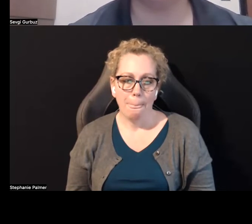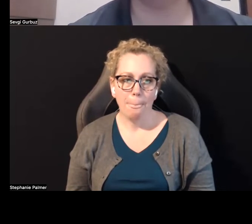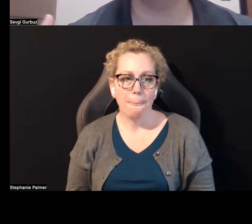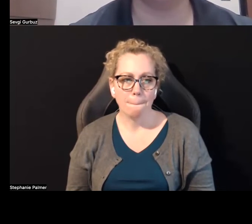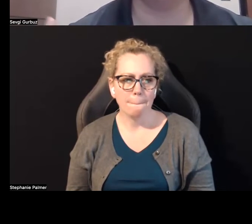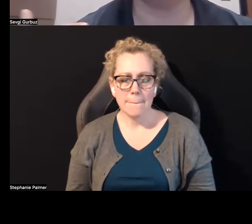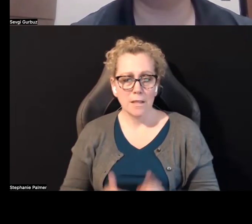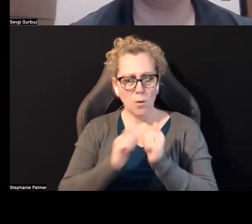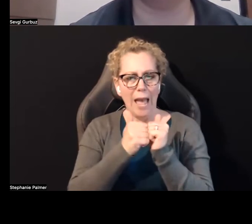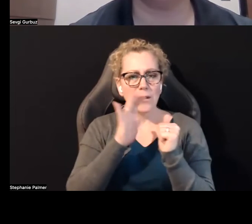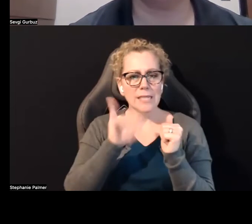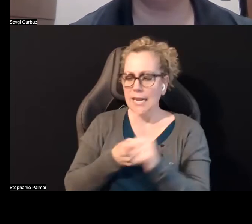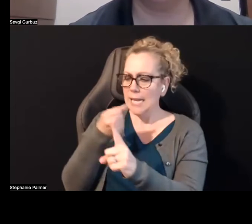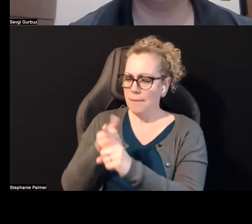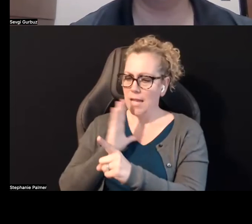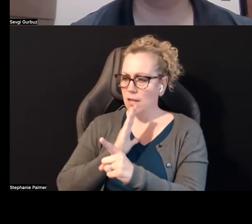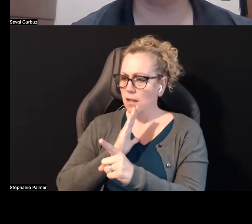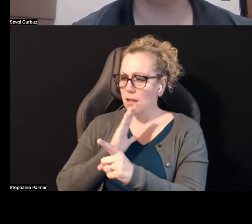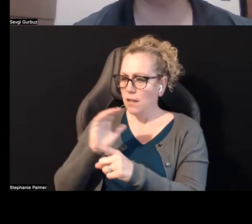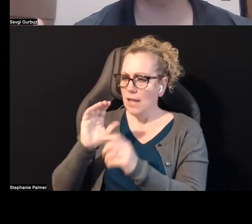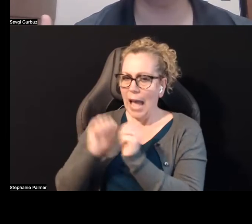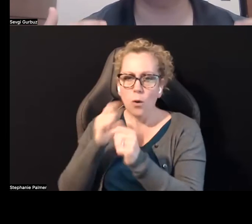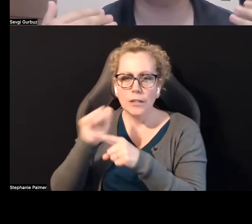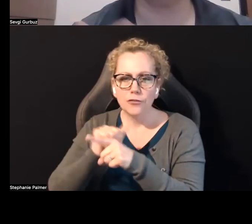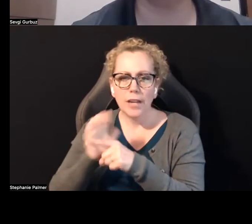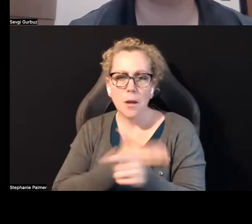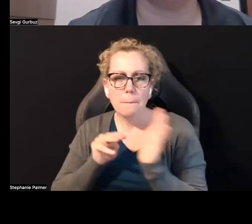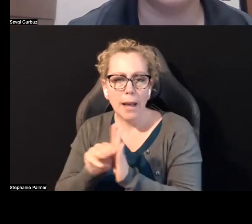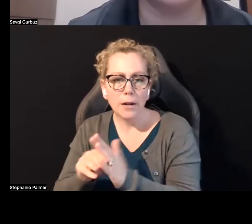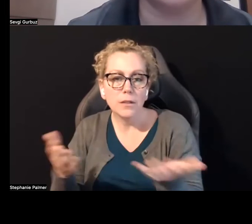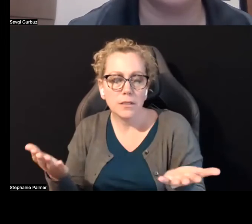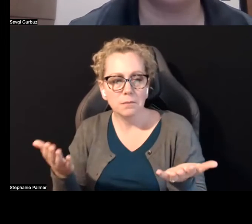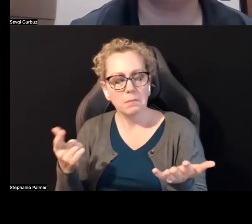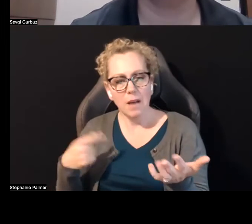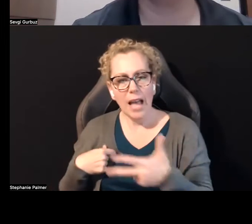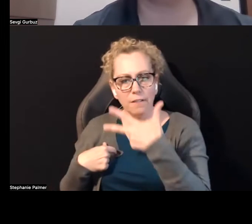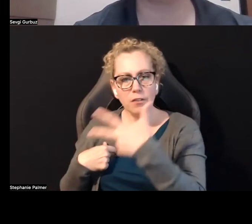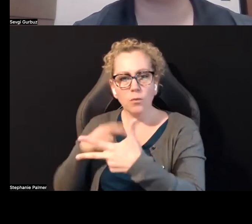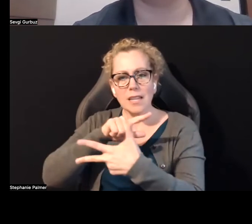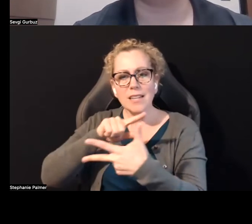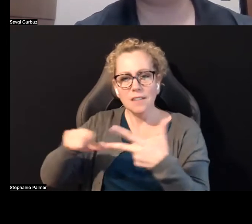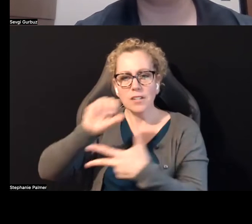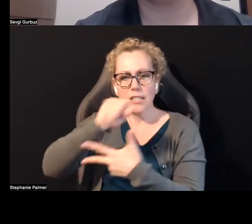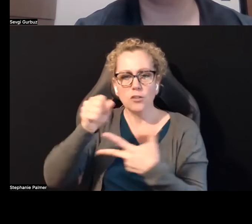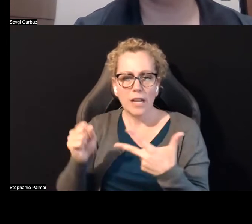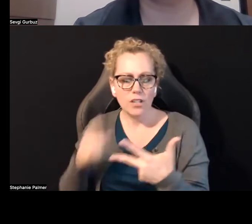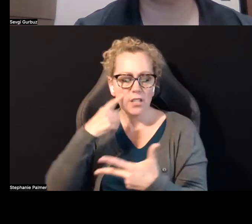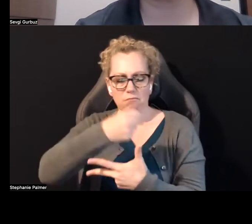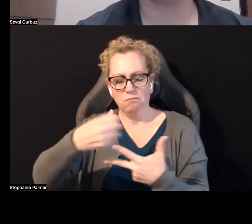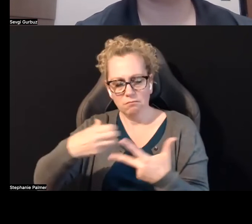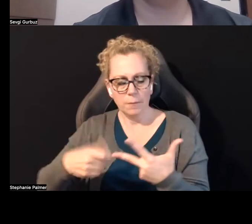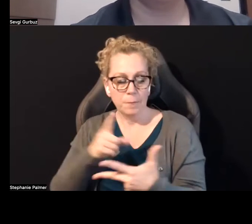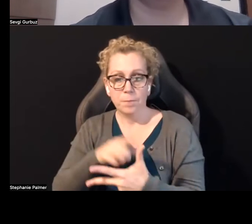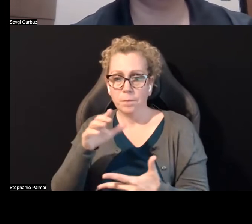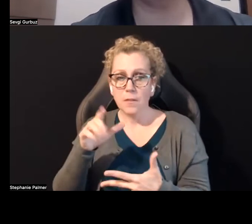this impact the training of our models? Well, let's look at 3 different cases. Case 1, the